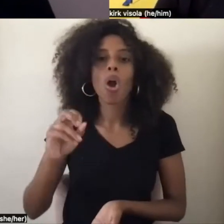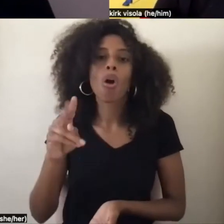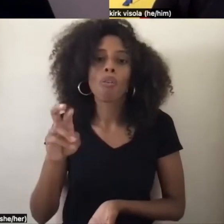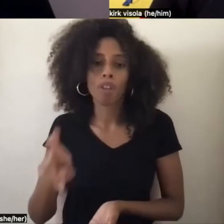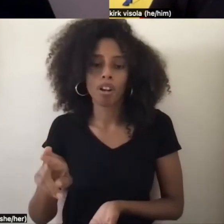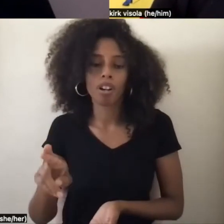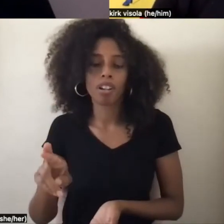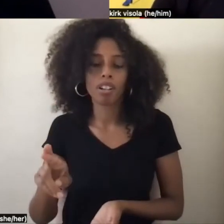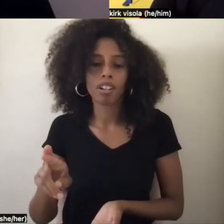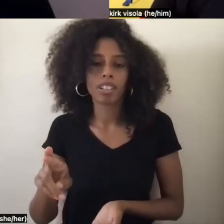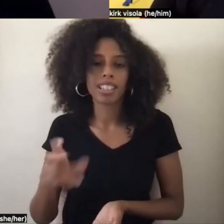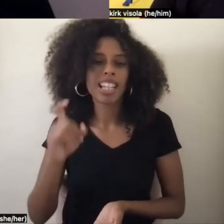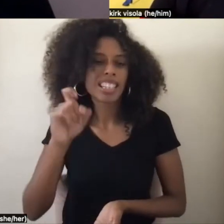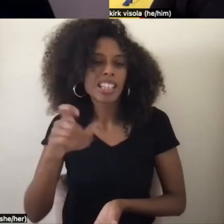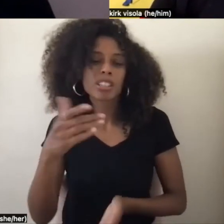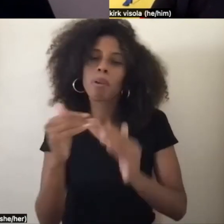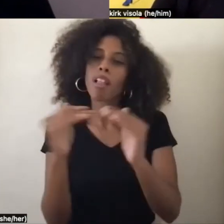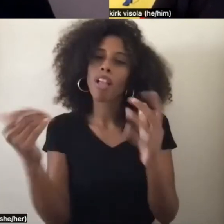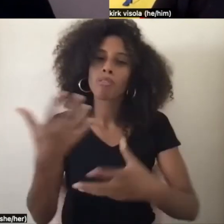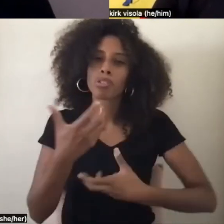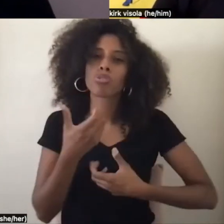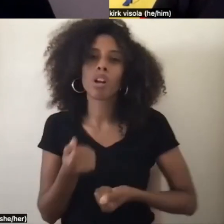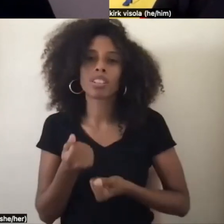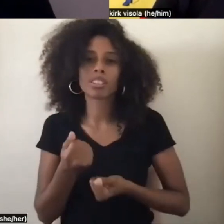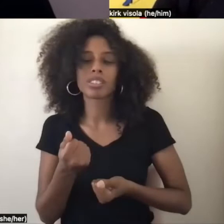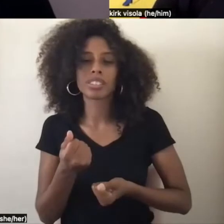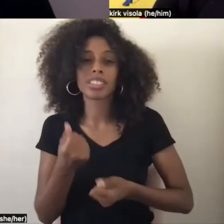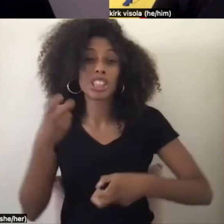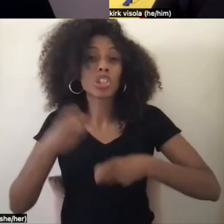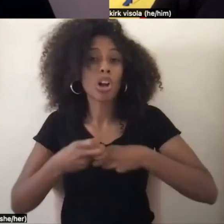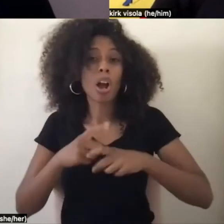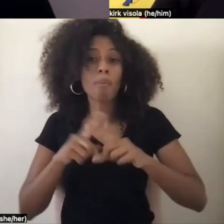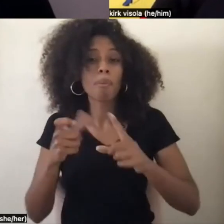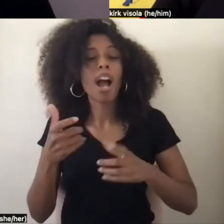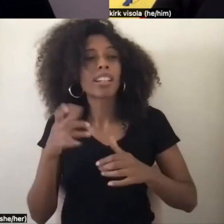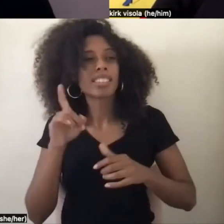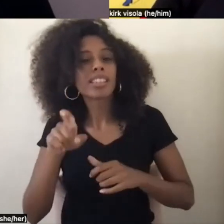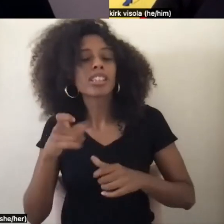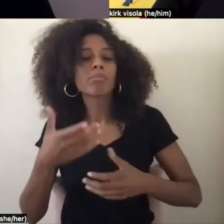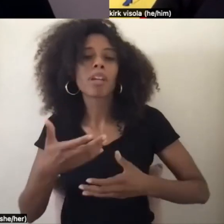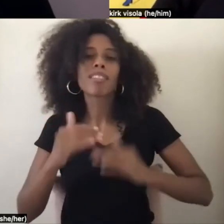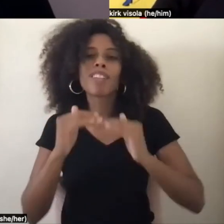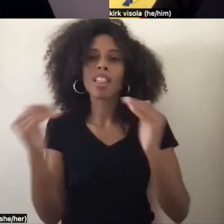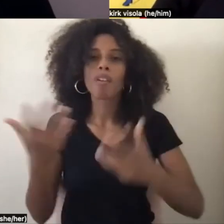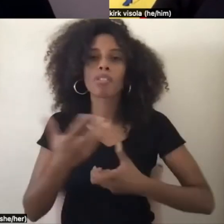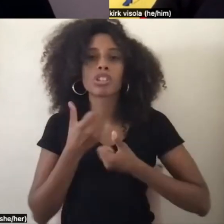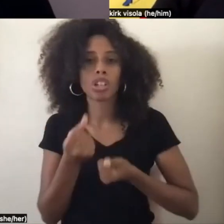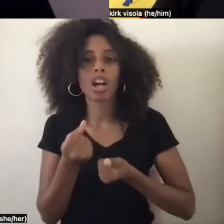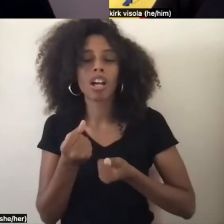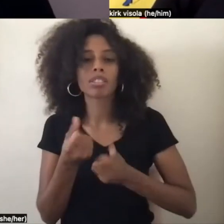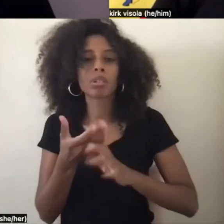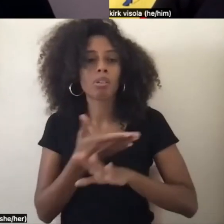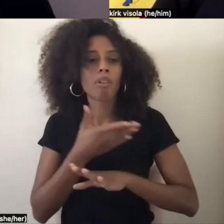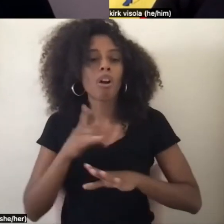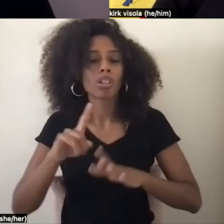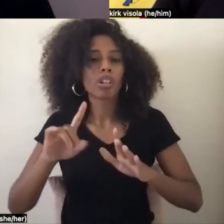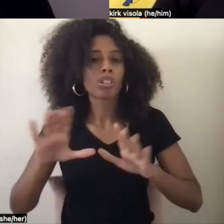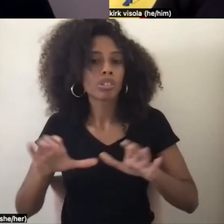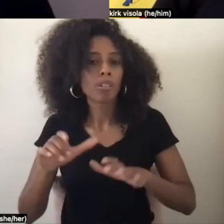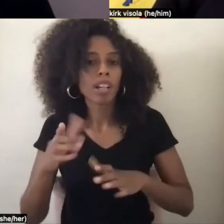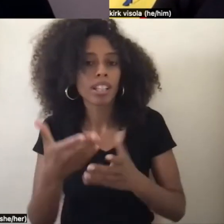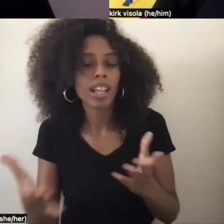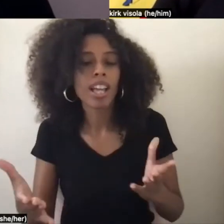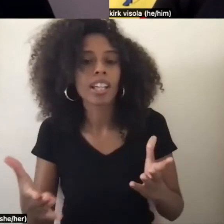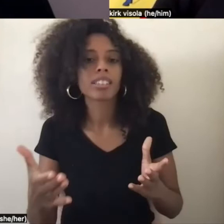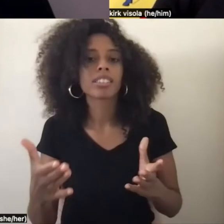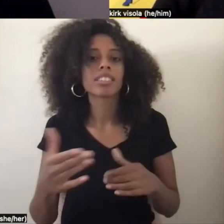is, there has to be some level of trust in order to do things. But when you first start with a new client, and you're not sure,